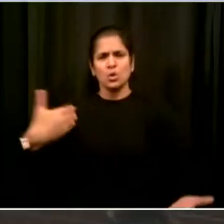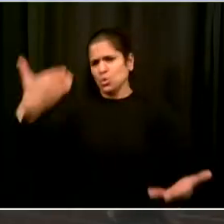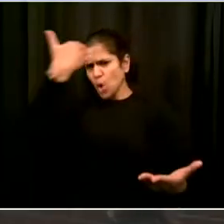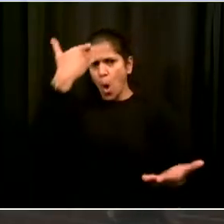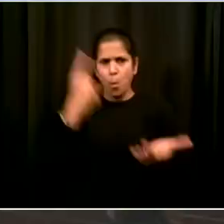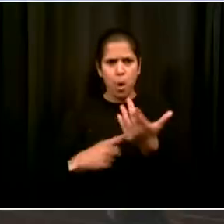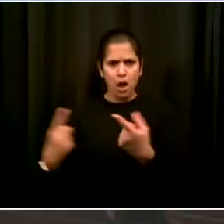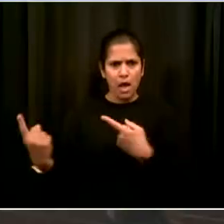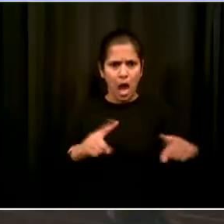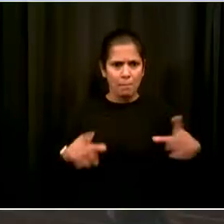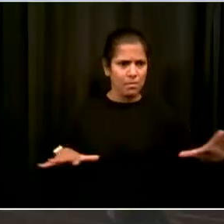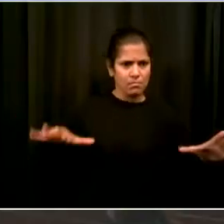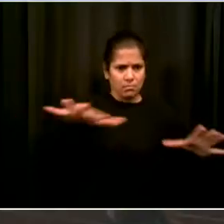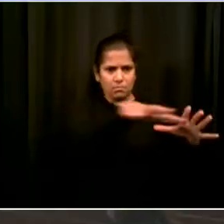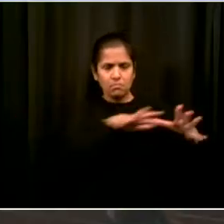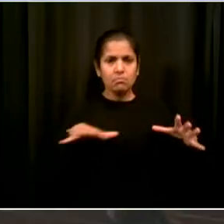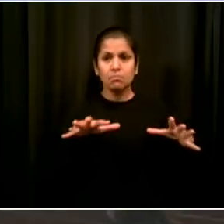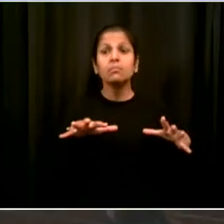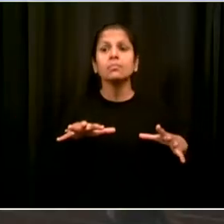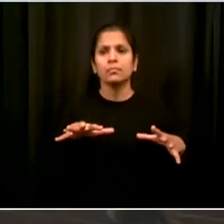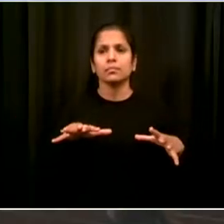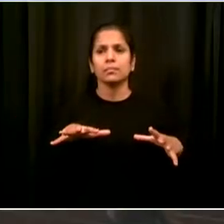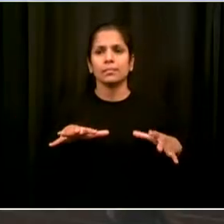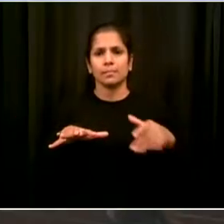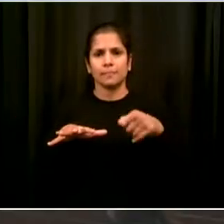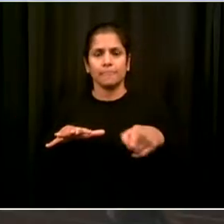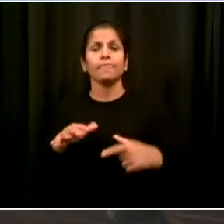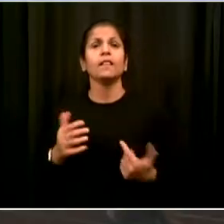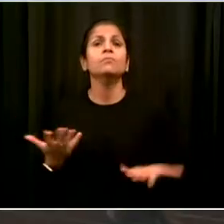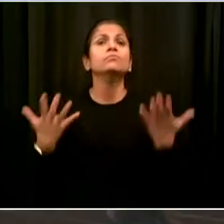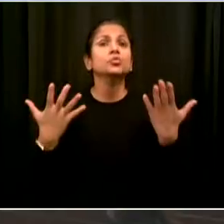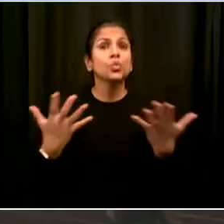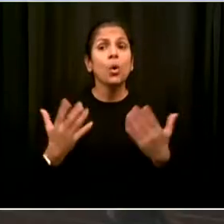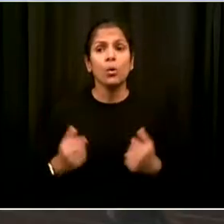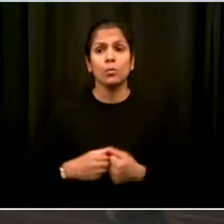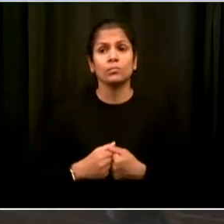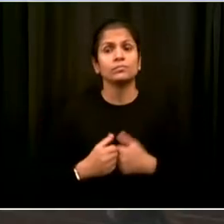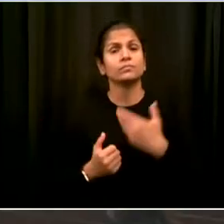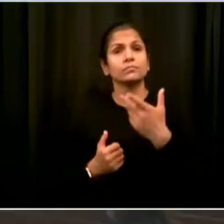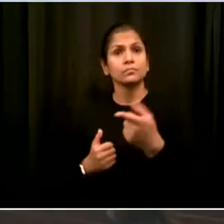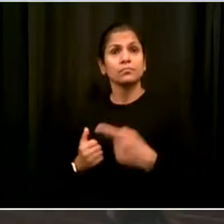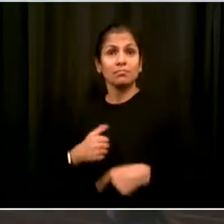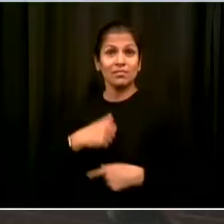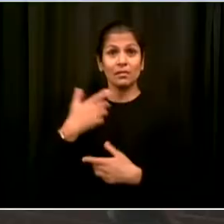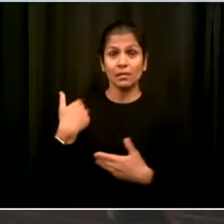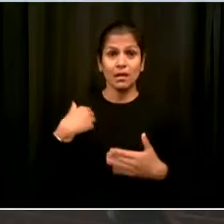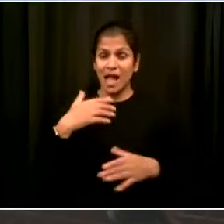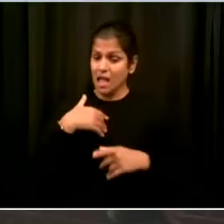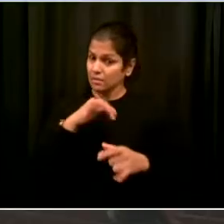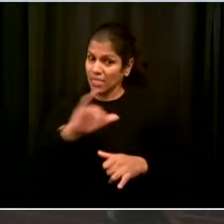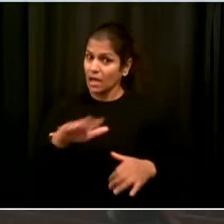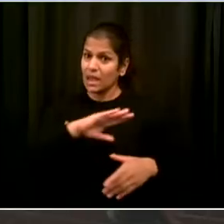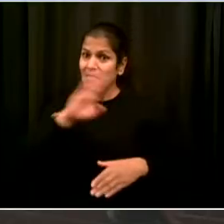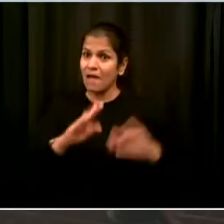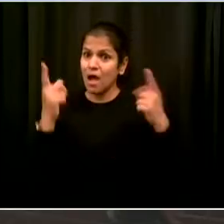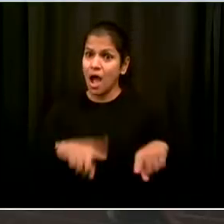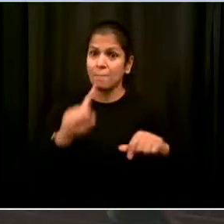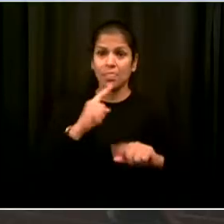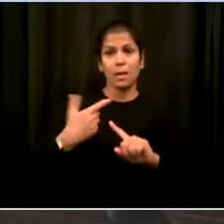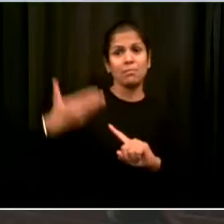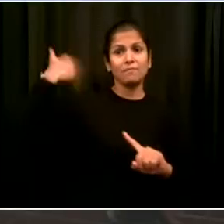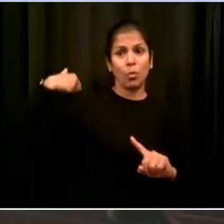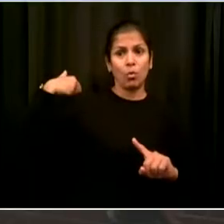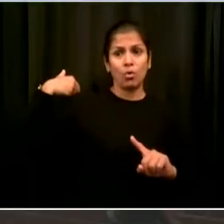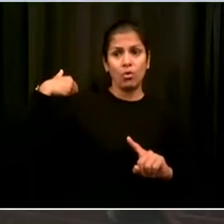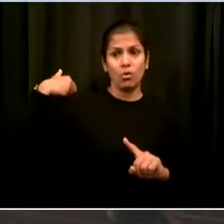for the vaccination effort. This is unprecedented because it's not just about logistics. It's about making